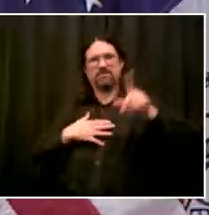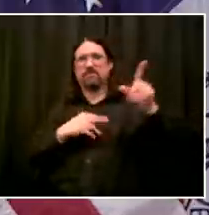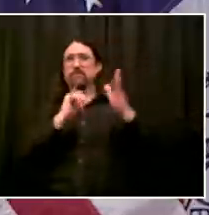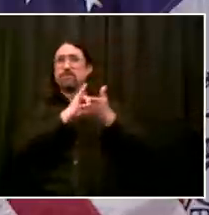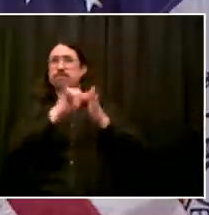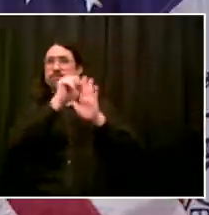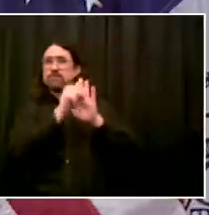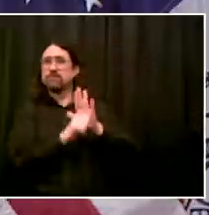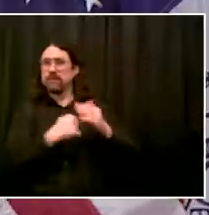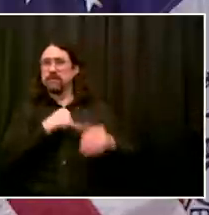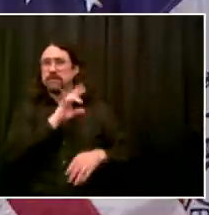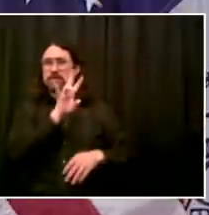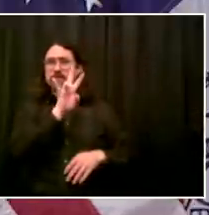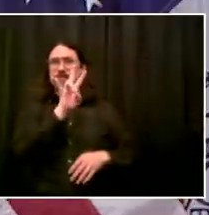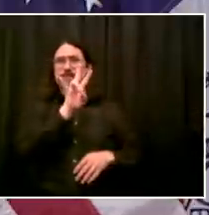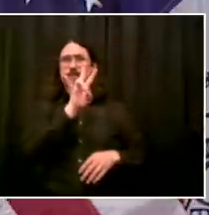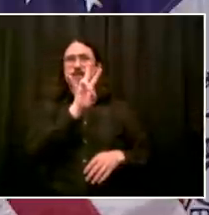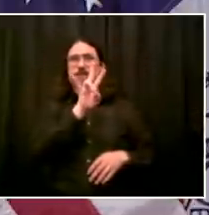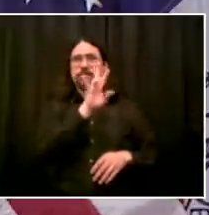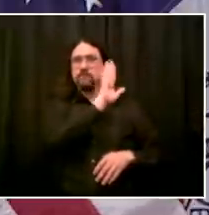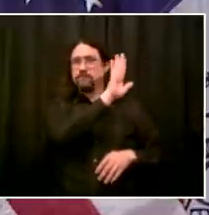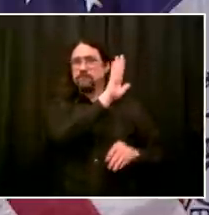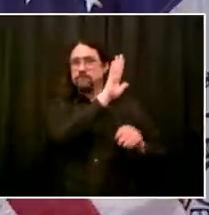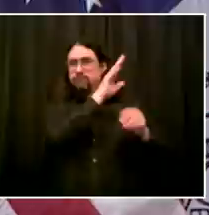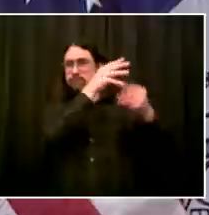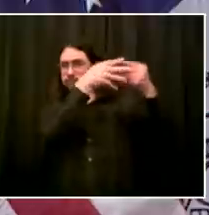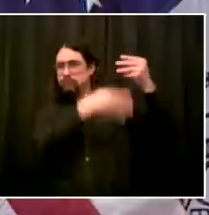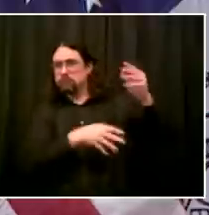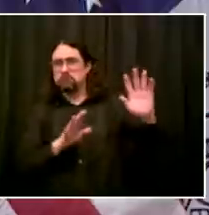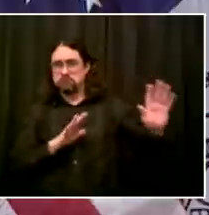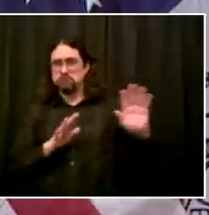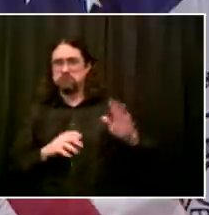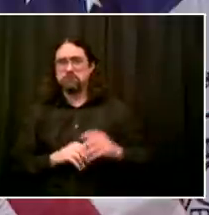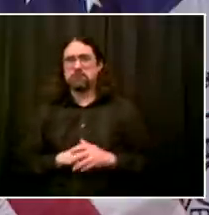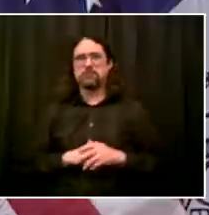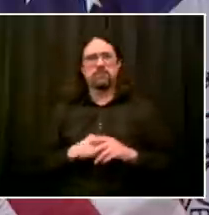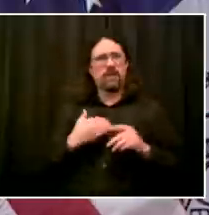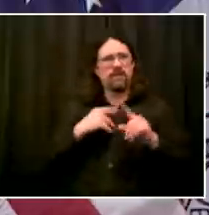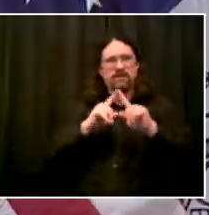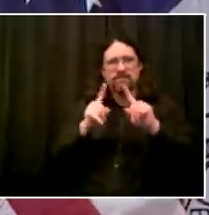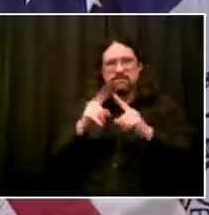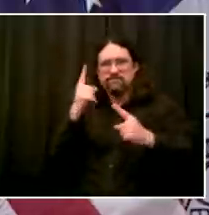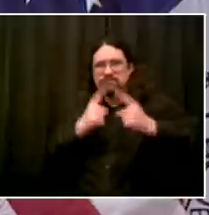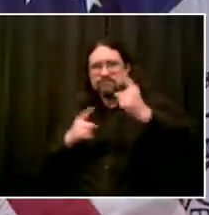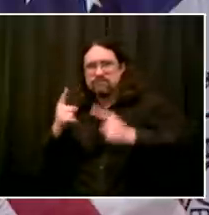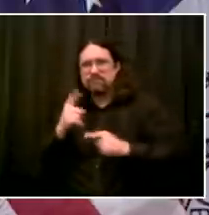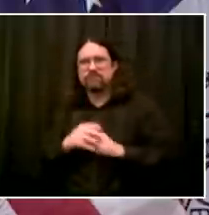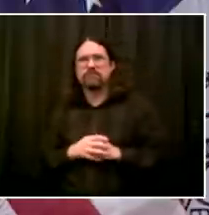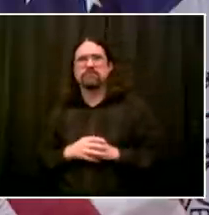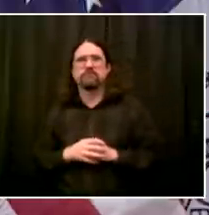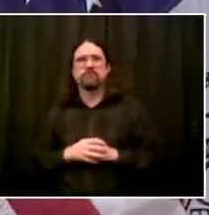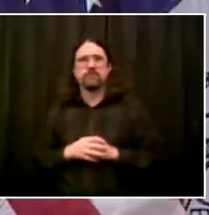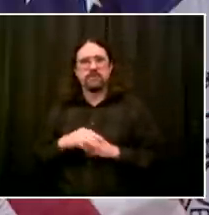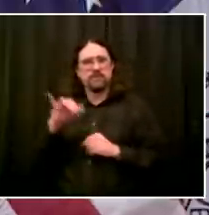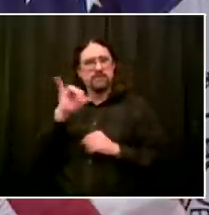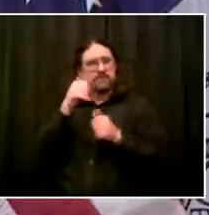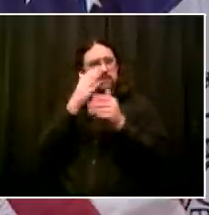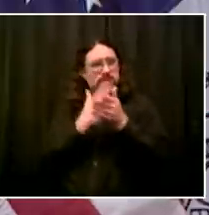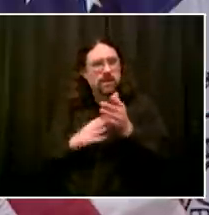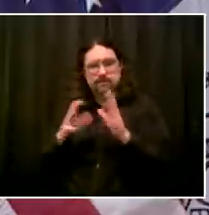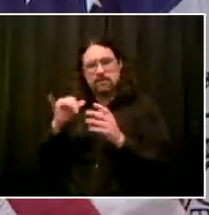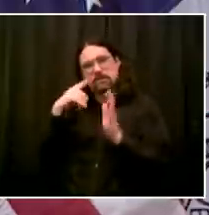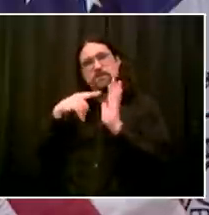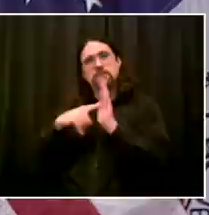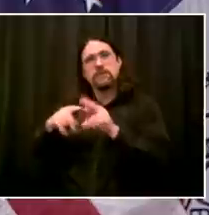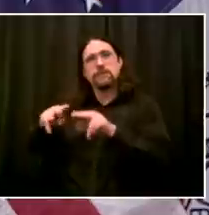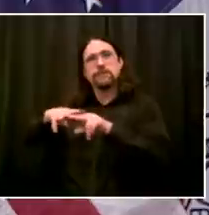lot of pieces we will be putting together. And I expect to be explaining a lot of that over the remaining days of May before we act in the first